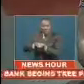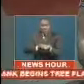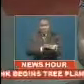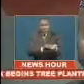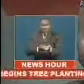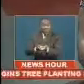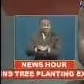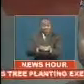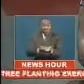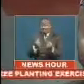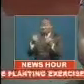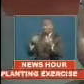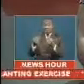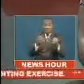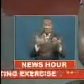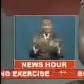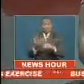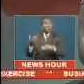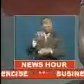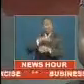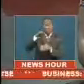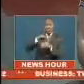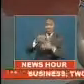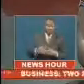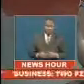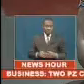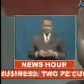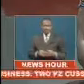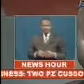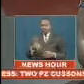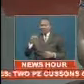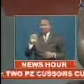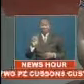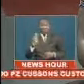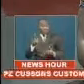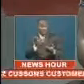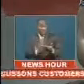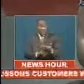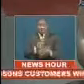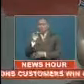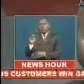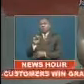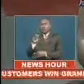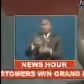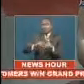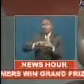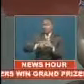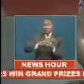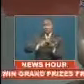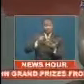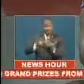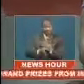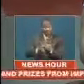biogas, mini hydro, and improved cook stoves. A memorandum of understanding initialed in Accra on Monday marks the start of the